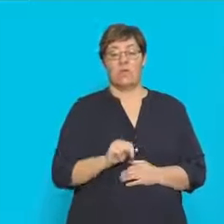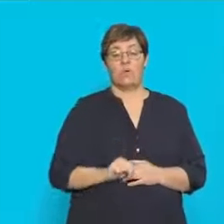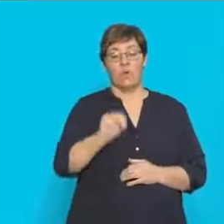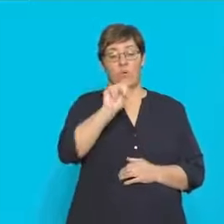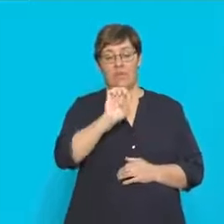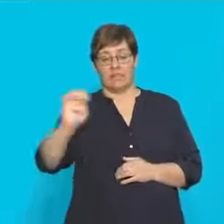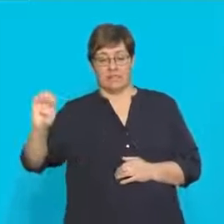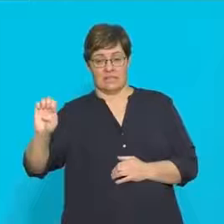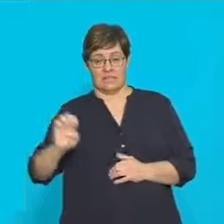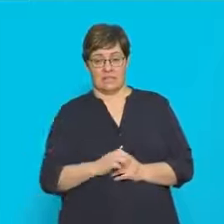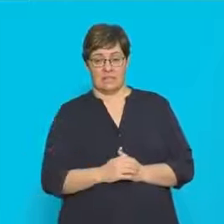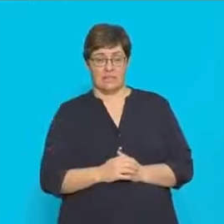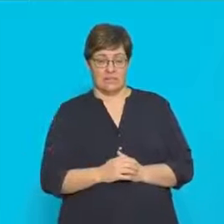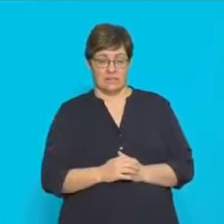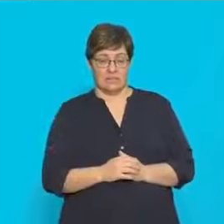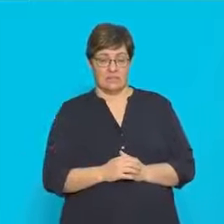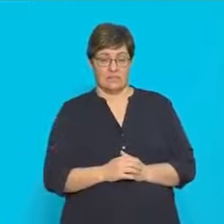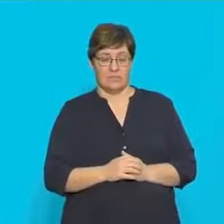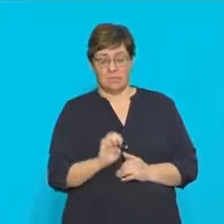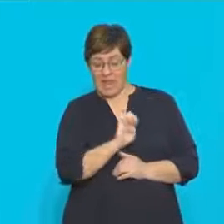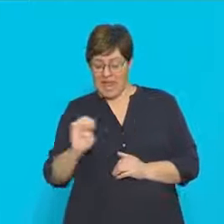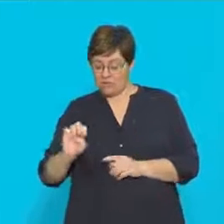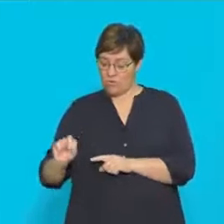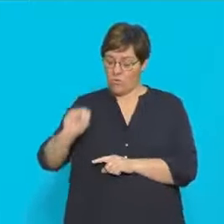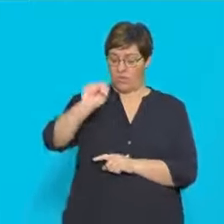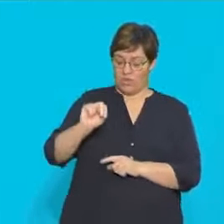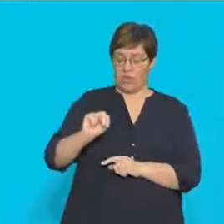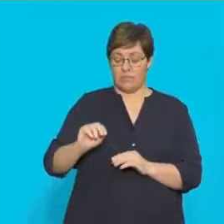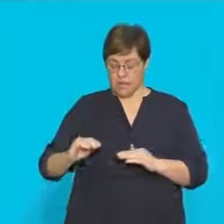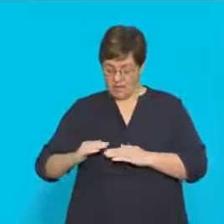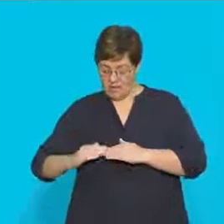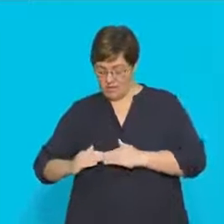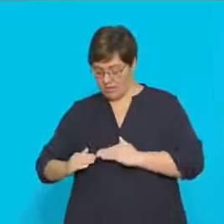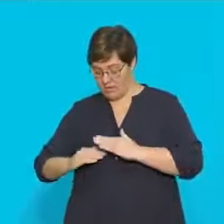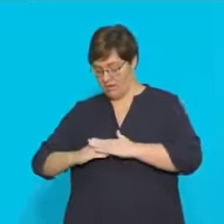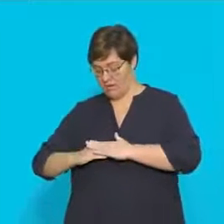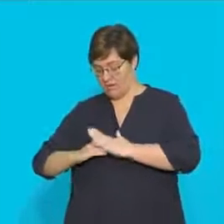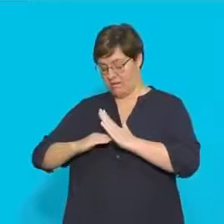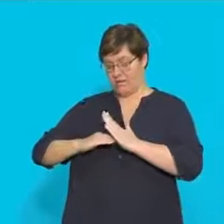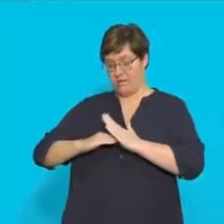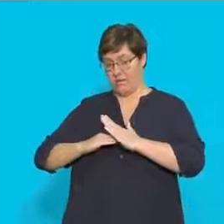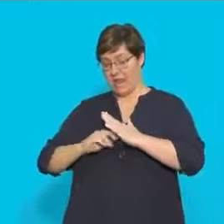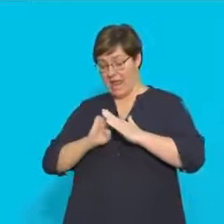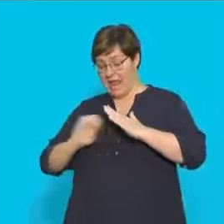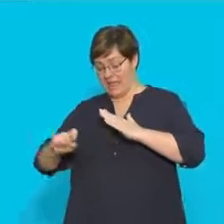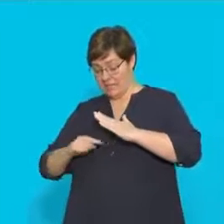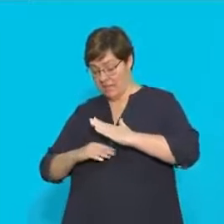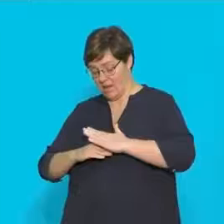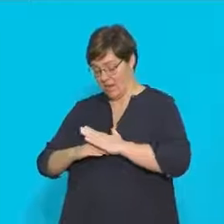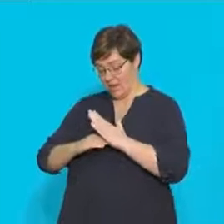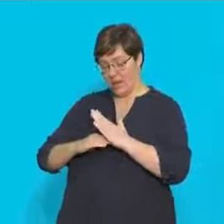north of east. So basically, that way, at an angle of 9,04.